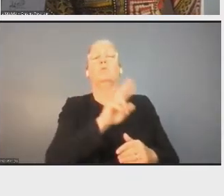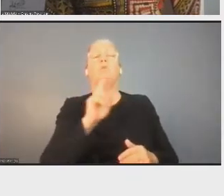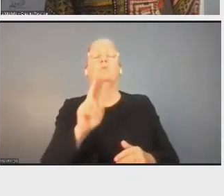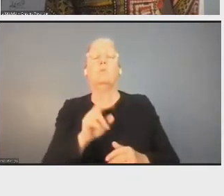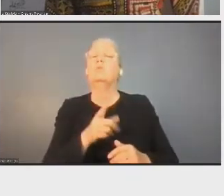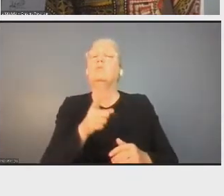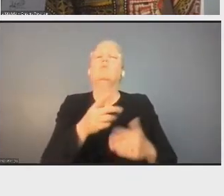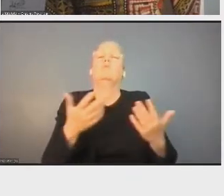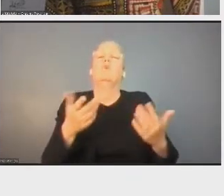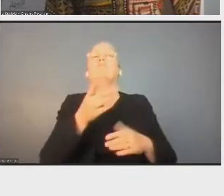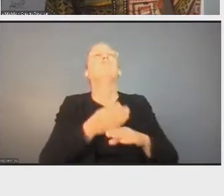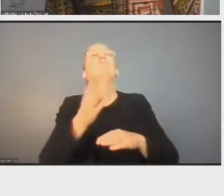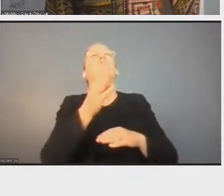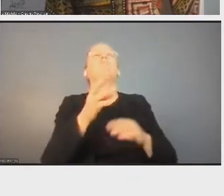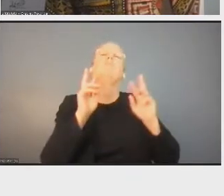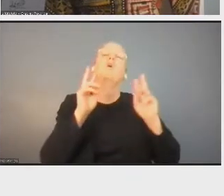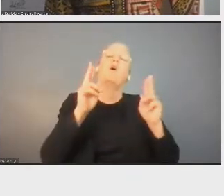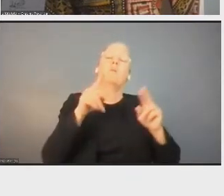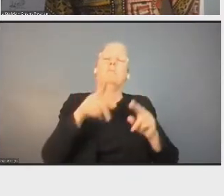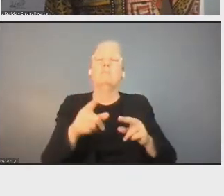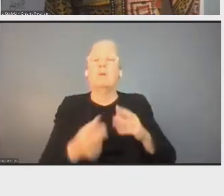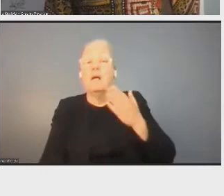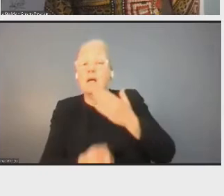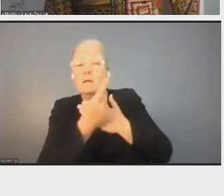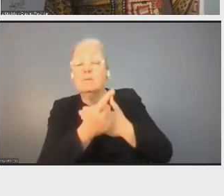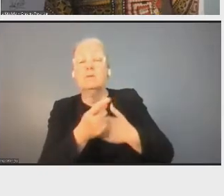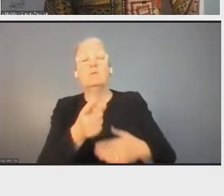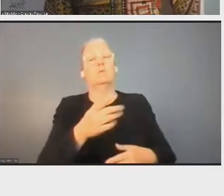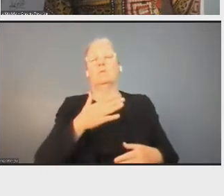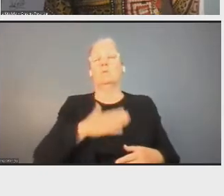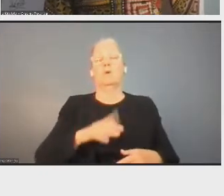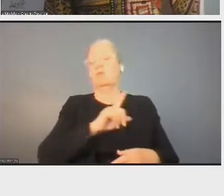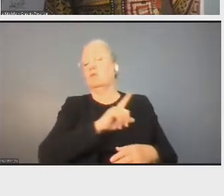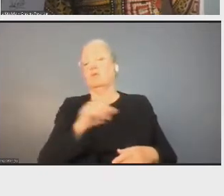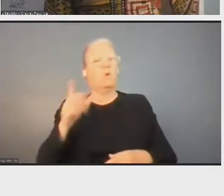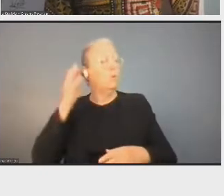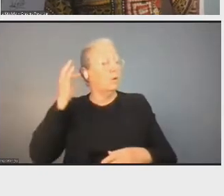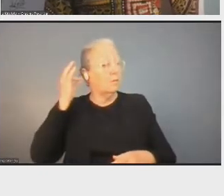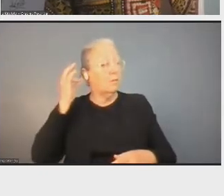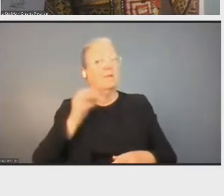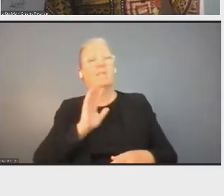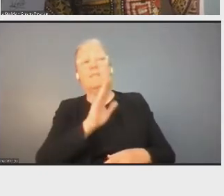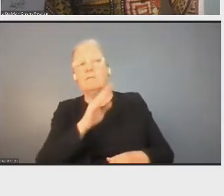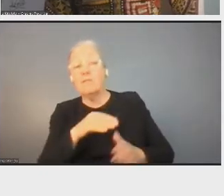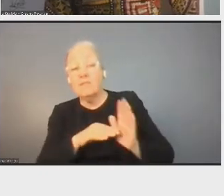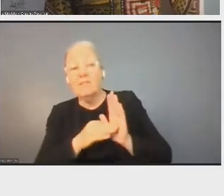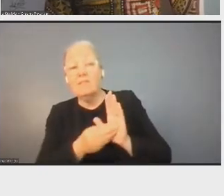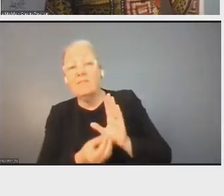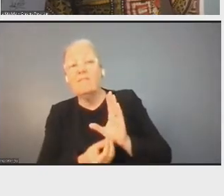these negotiations will take to ensure that no woman in any country, especially in the developing countries, are left